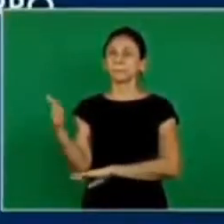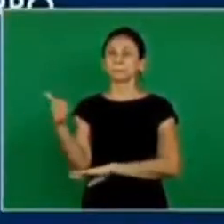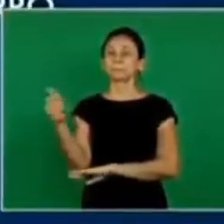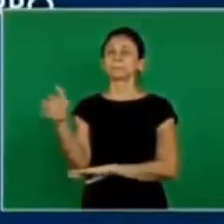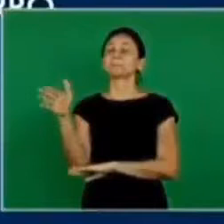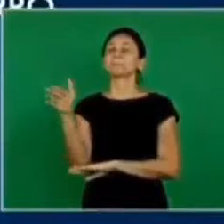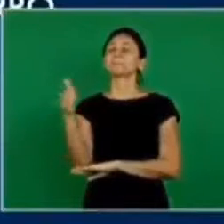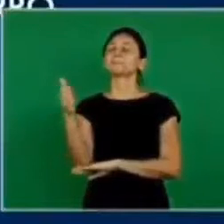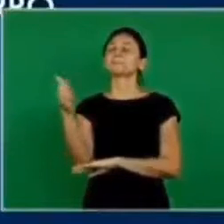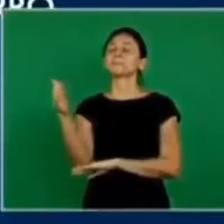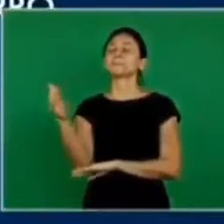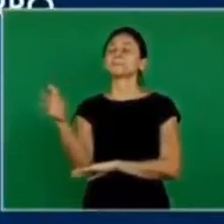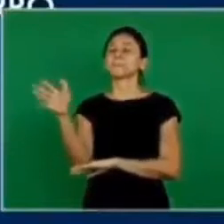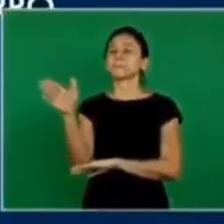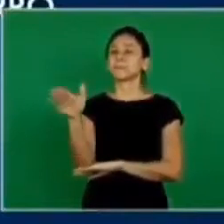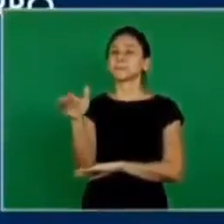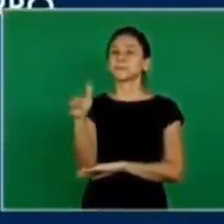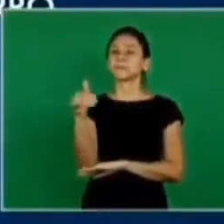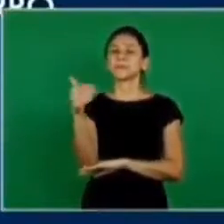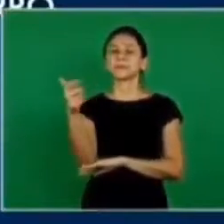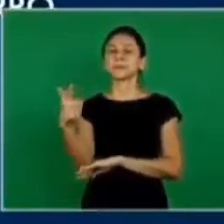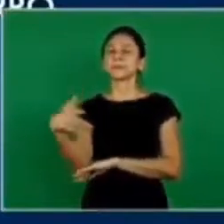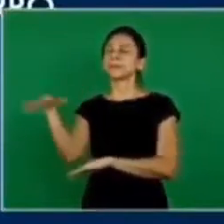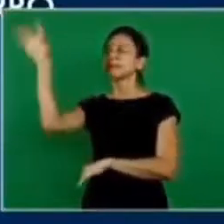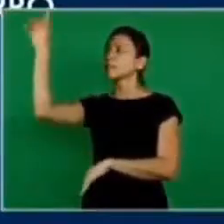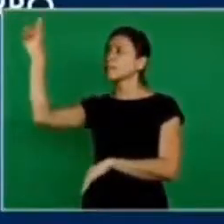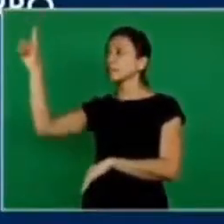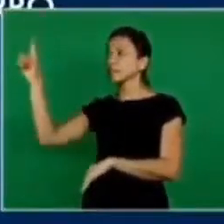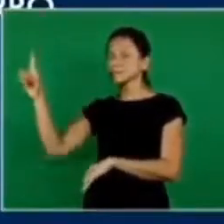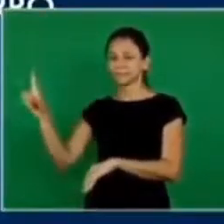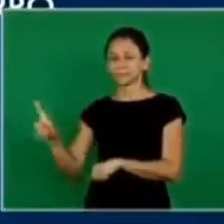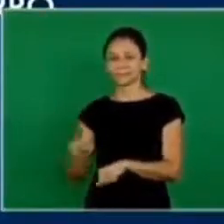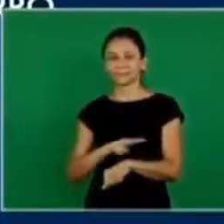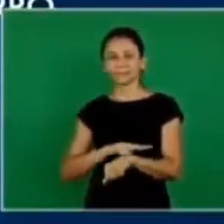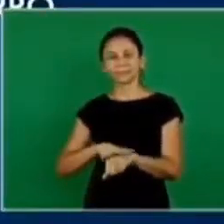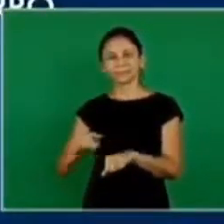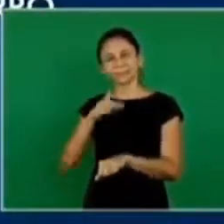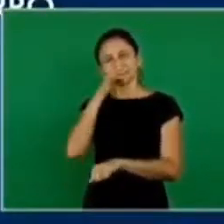The church. Now the church answering, the women.